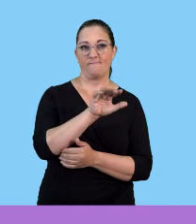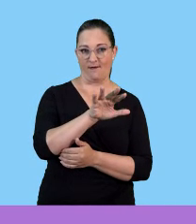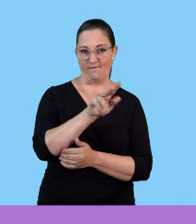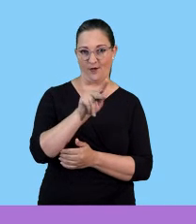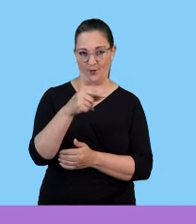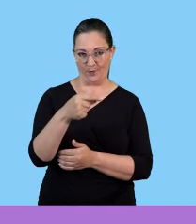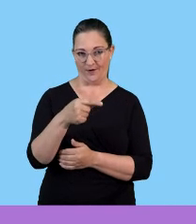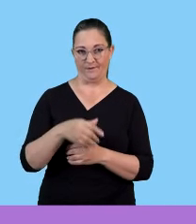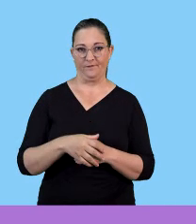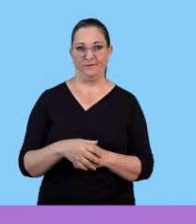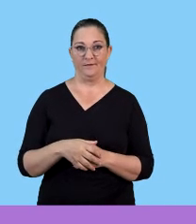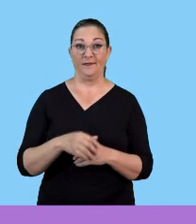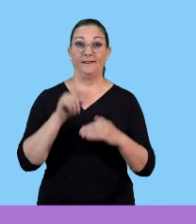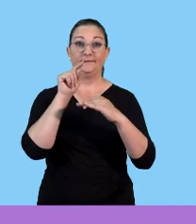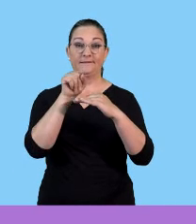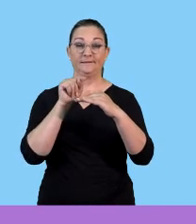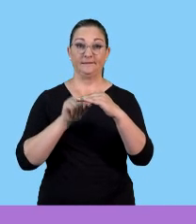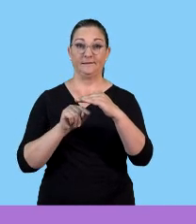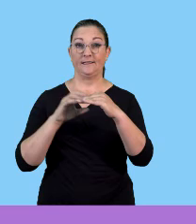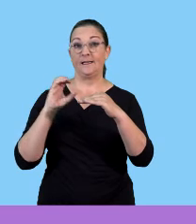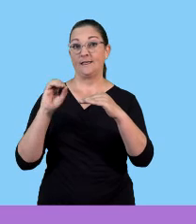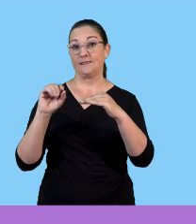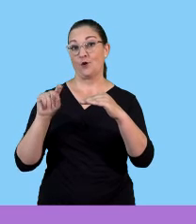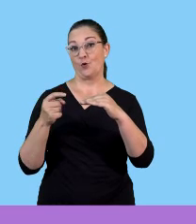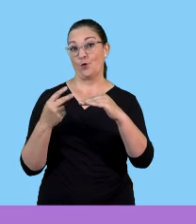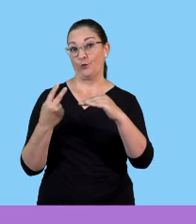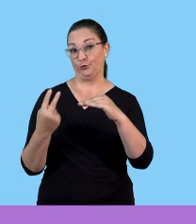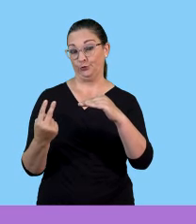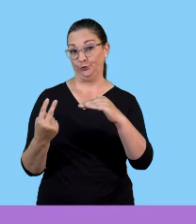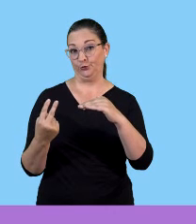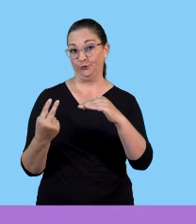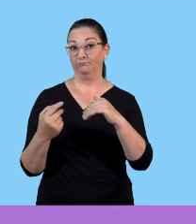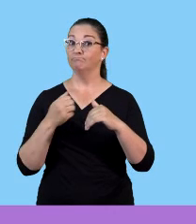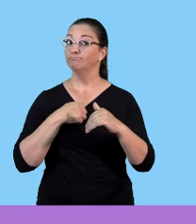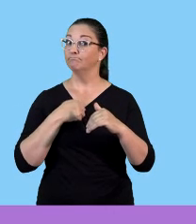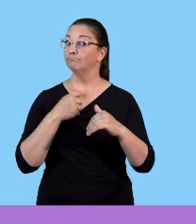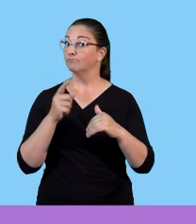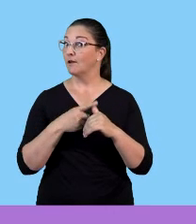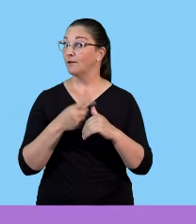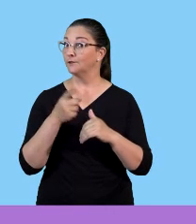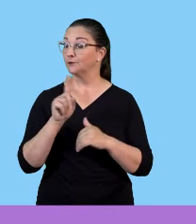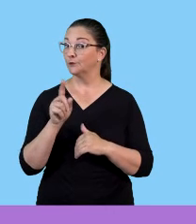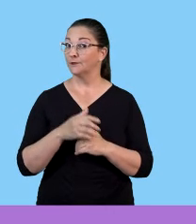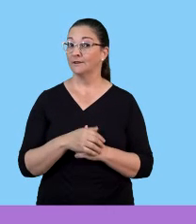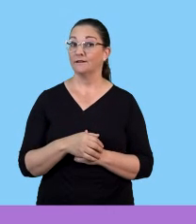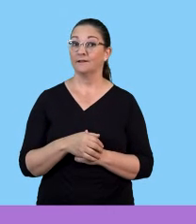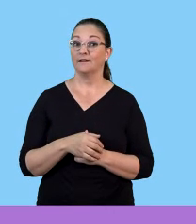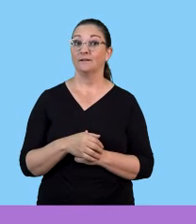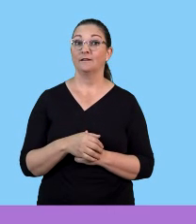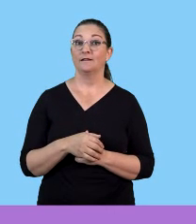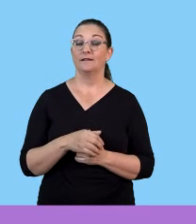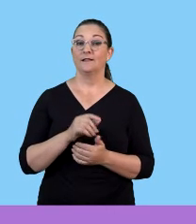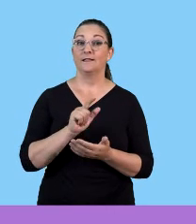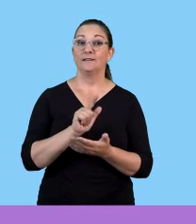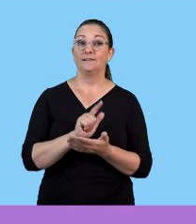3.5 kilograms. Yes, we've got to divide that by 0.2, and here, my answer, I get